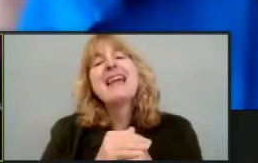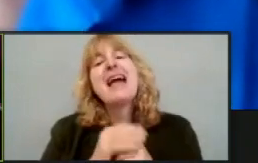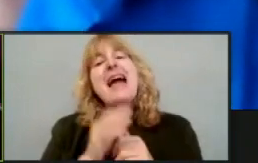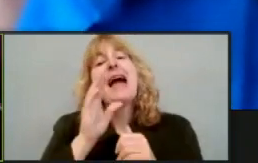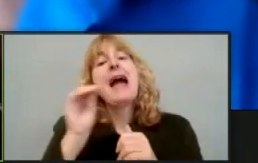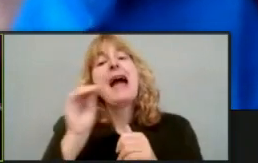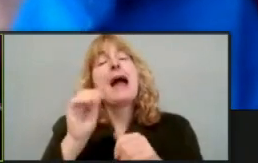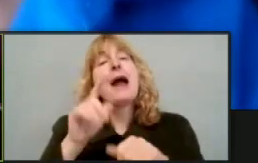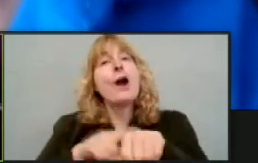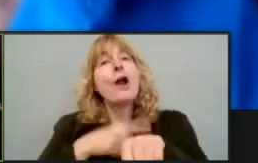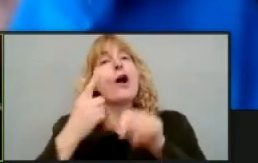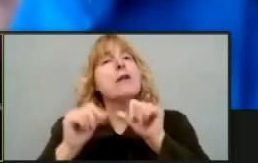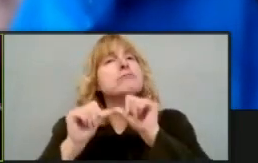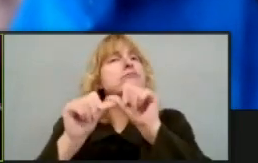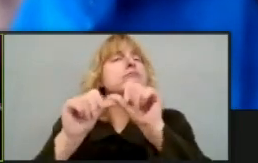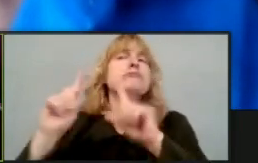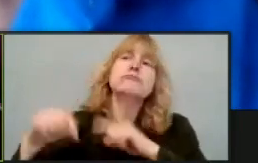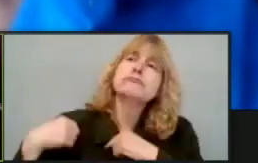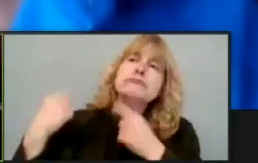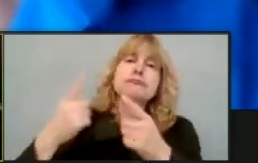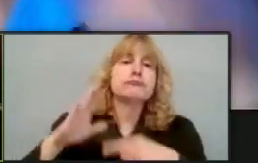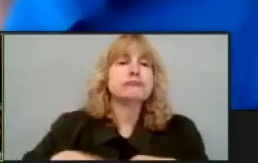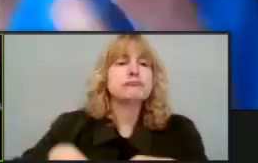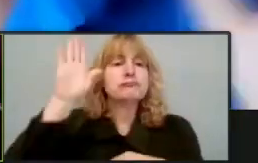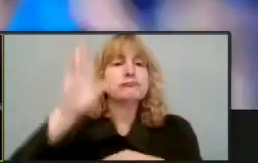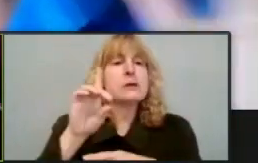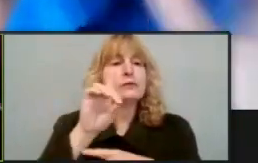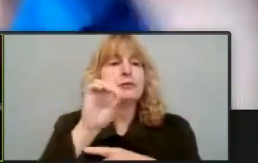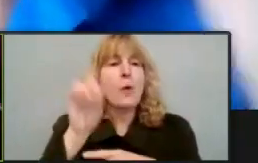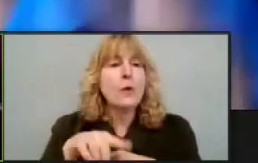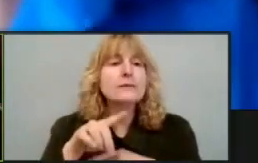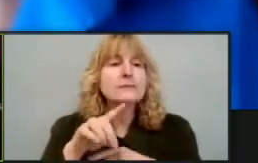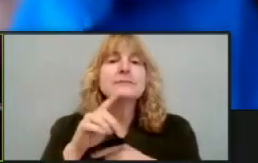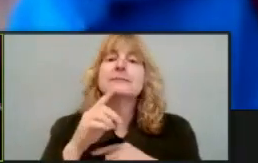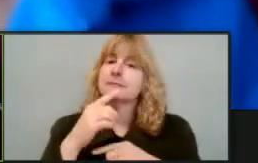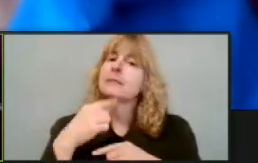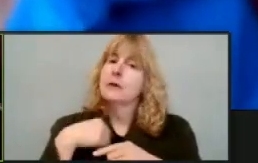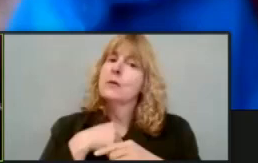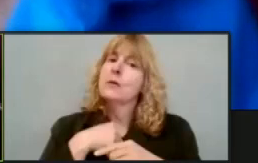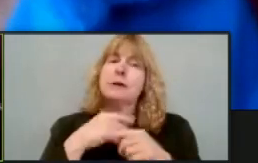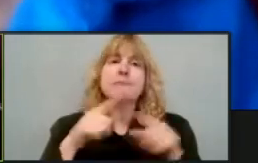long-term Detroiter. We are all like many of you.